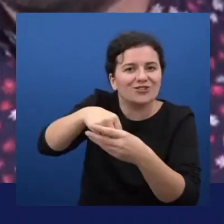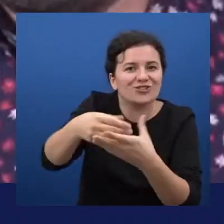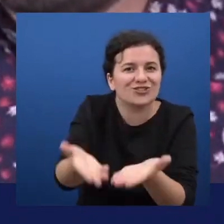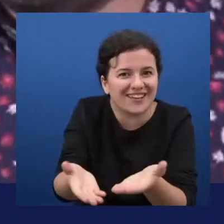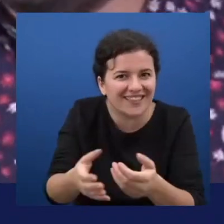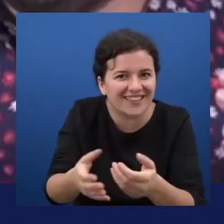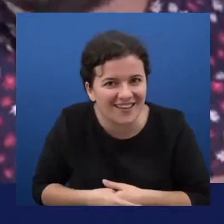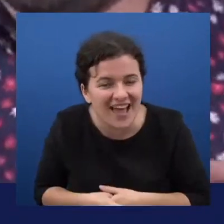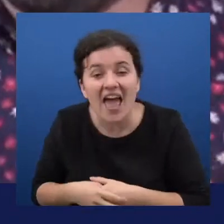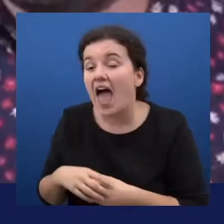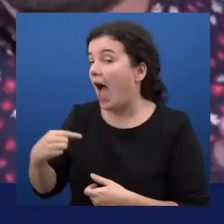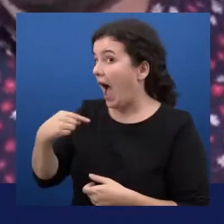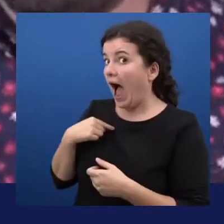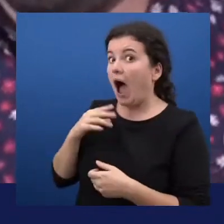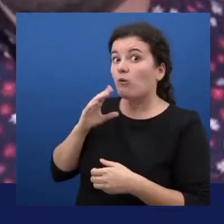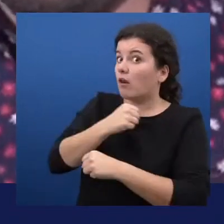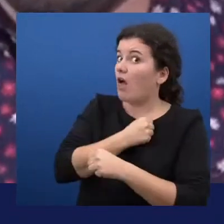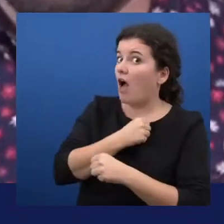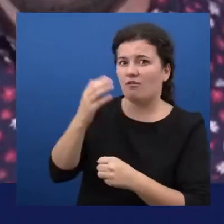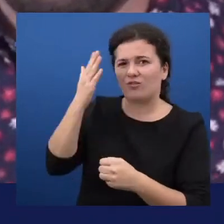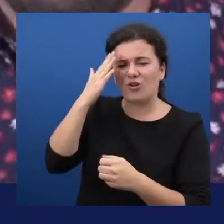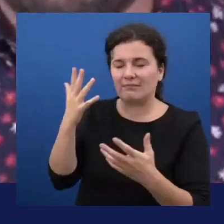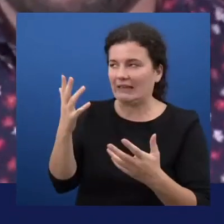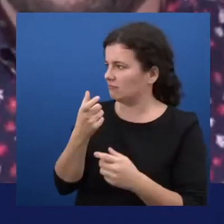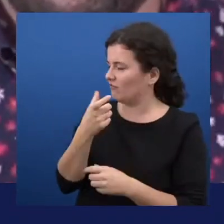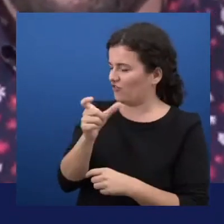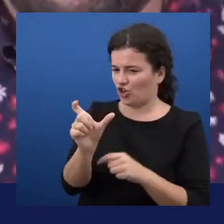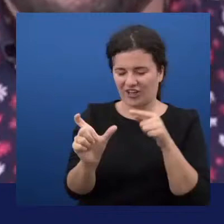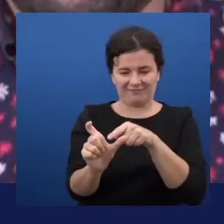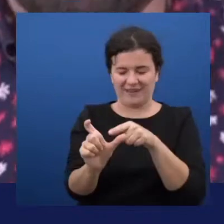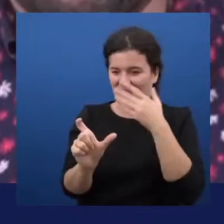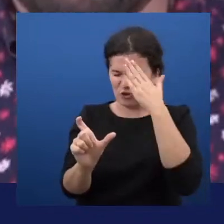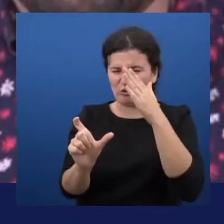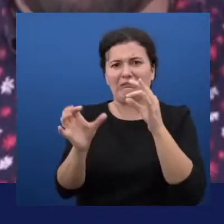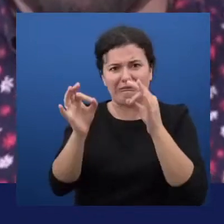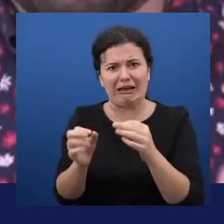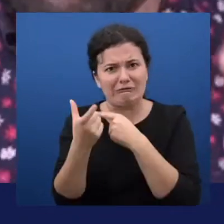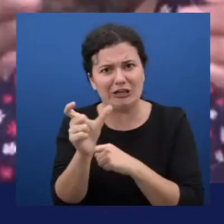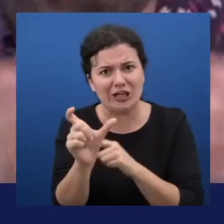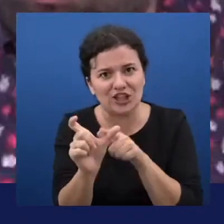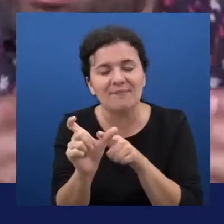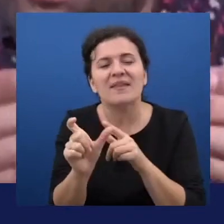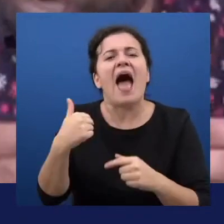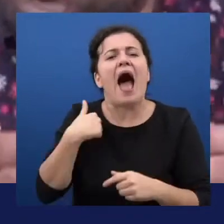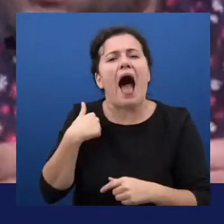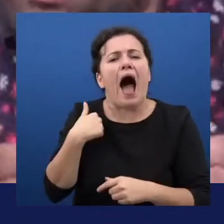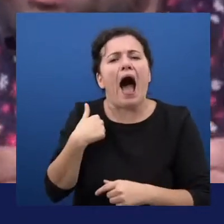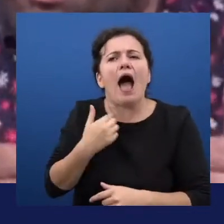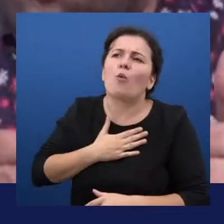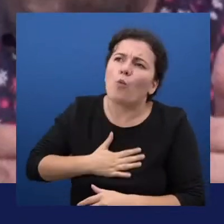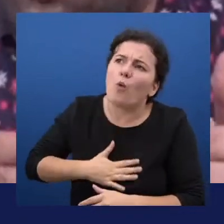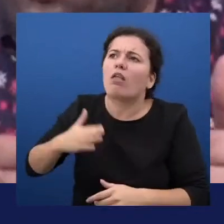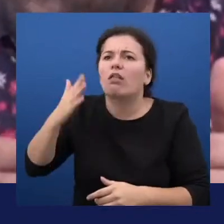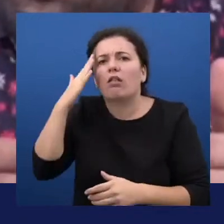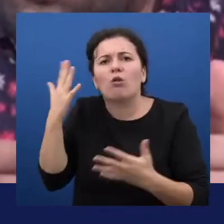it pre facto. Is that a term? Right? Like I'd love to know like what is the